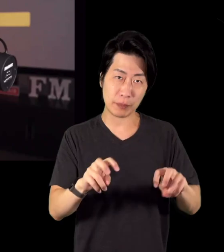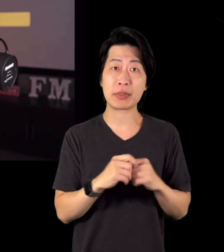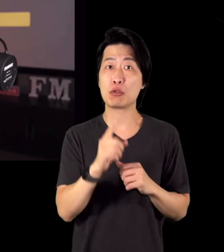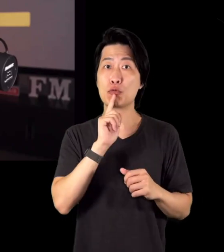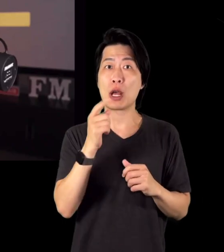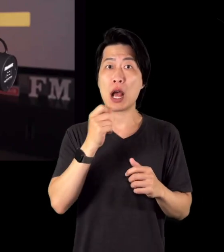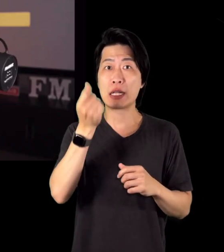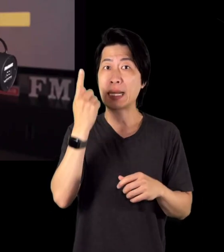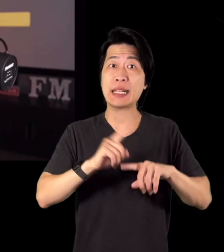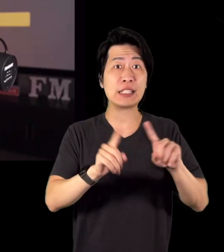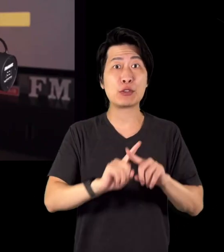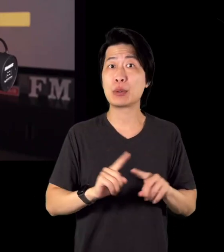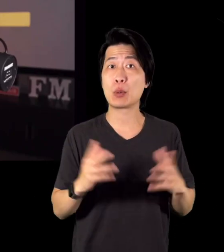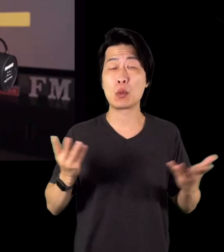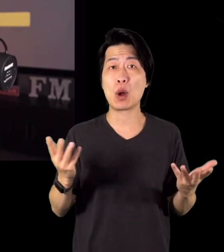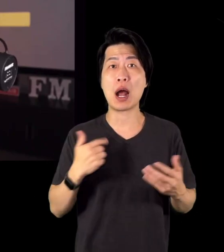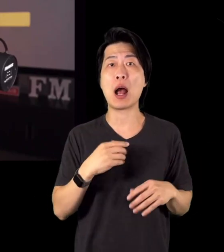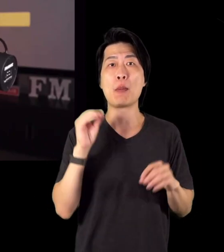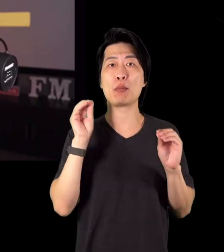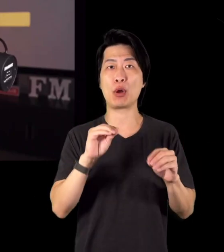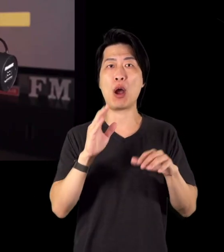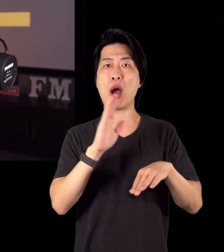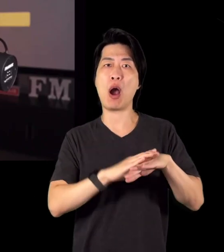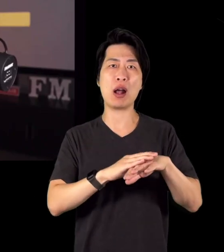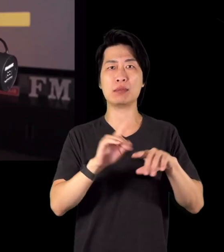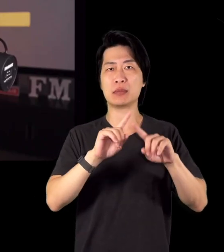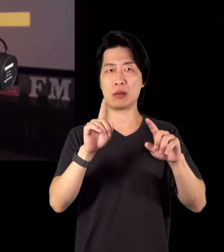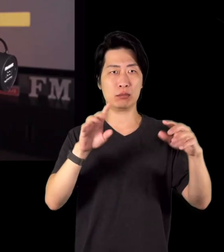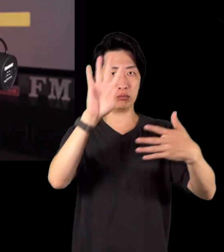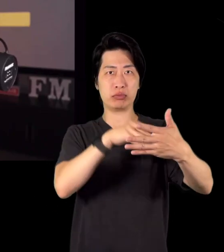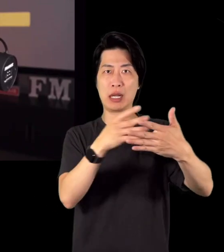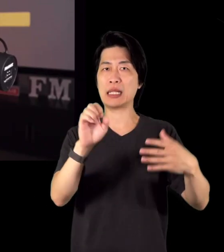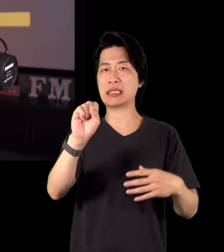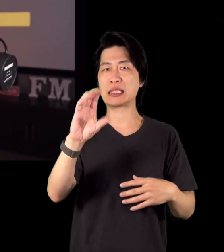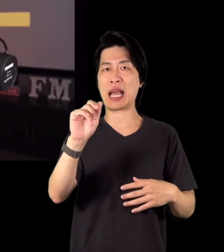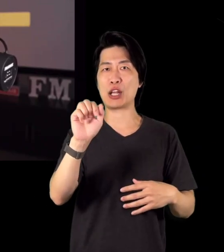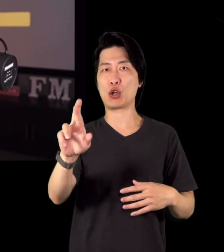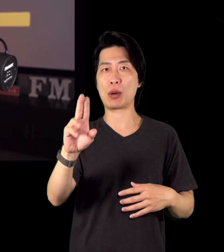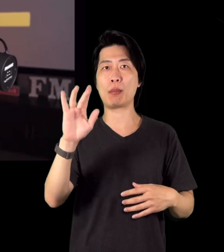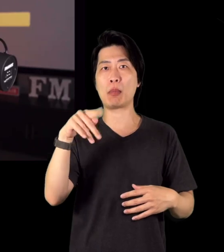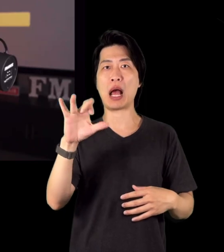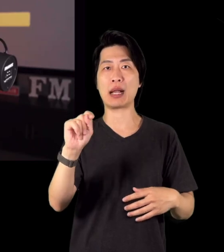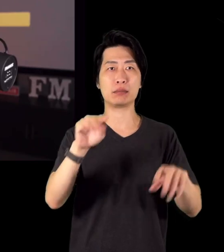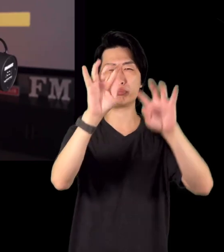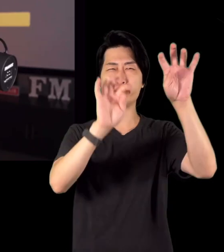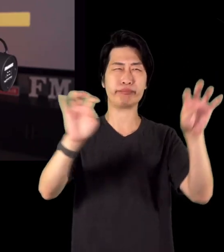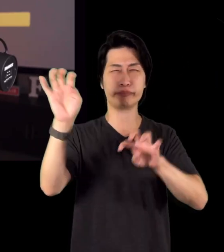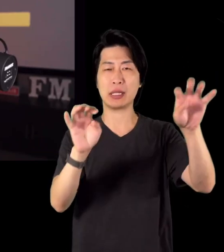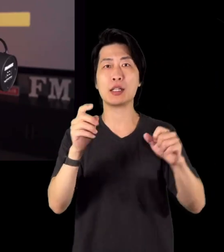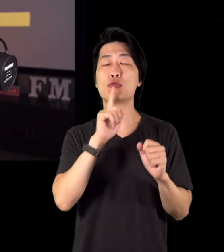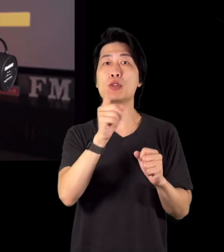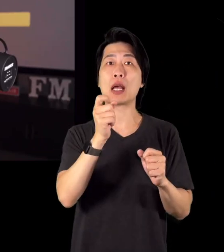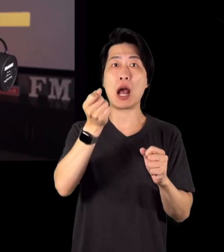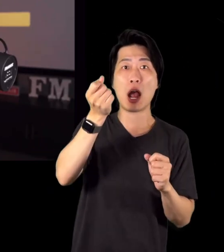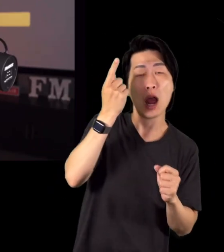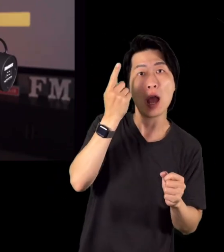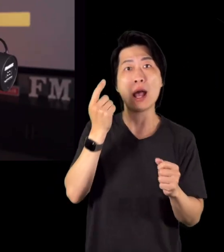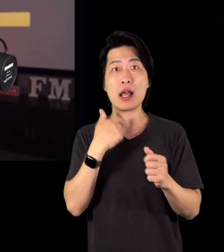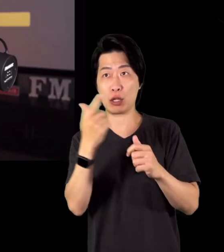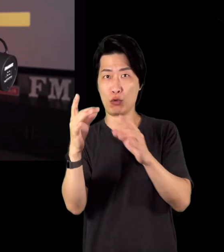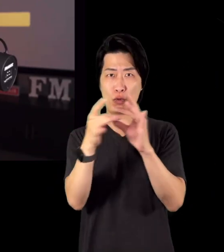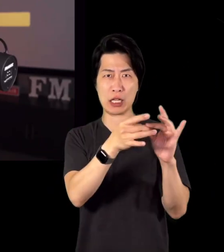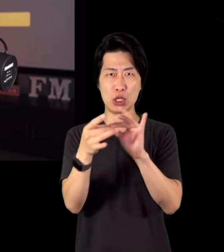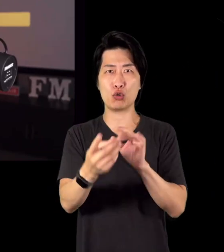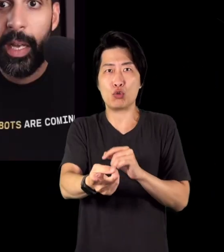really understand where the differences are, I put them on a scatter plot. For those that are not familiar, a scatter plot is really useful to understand the relationship between